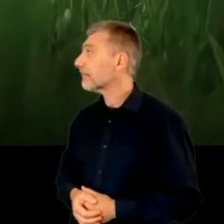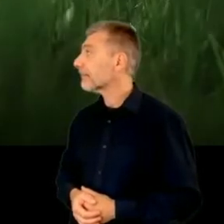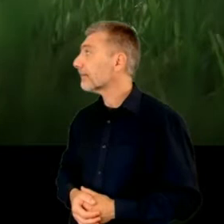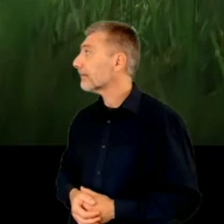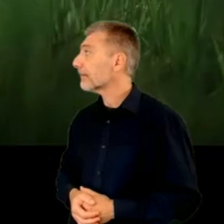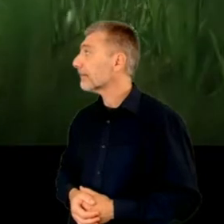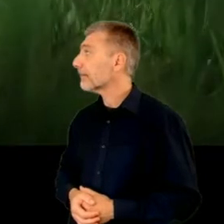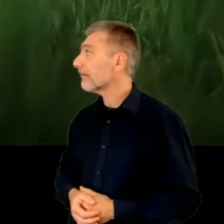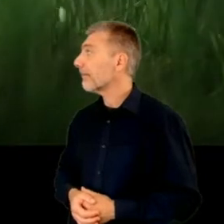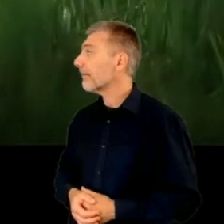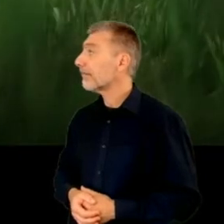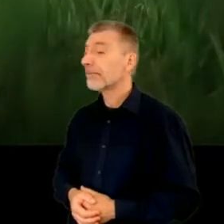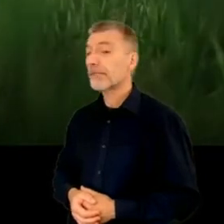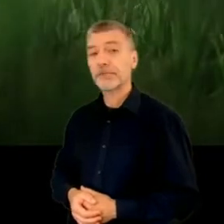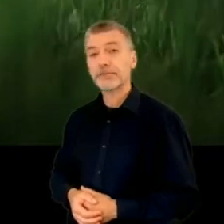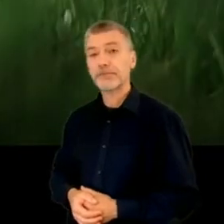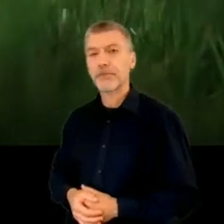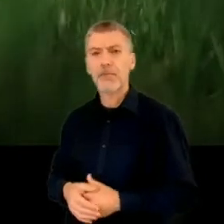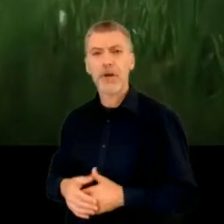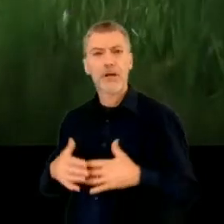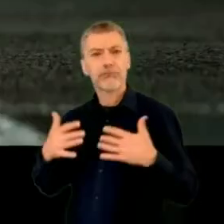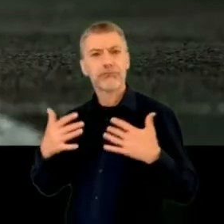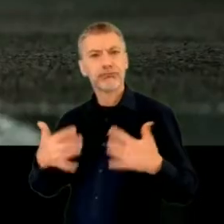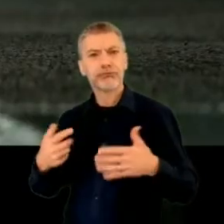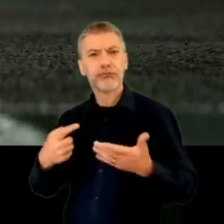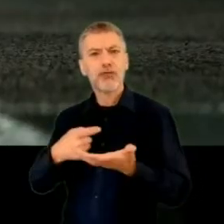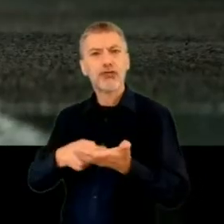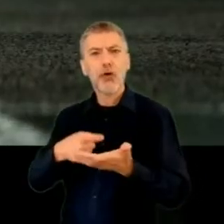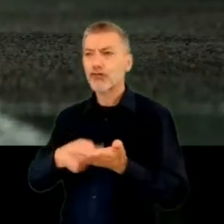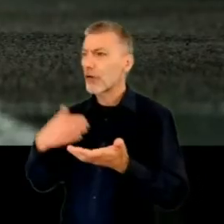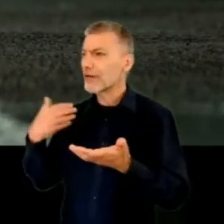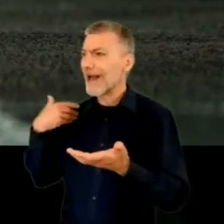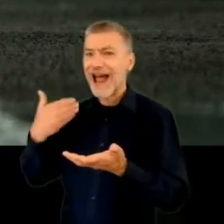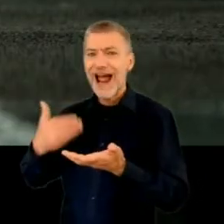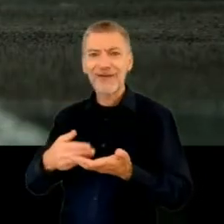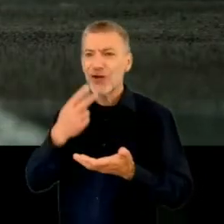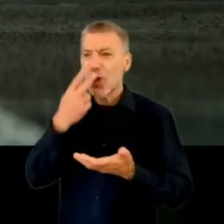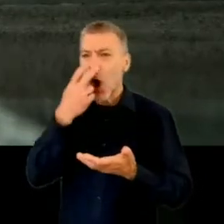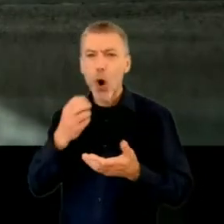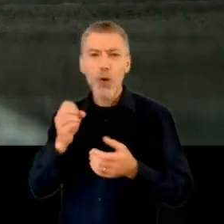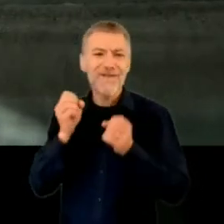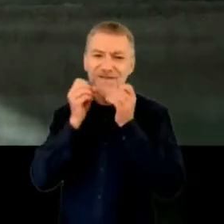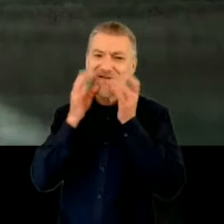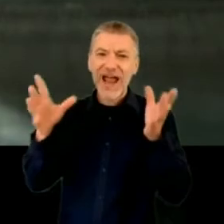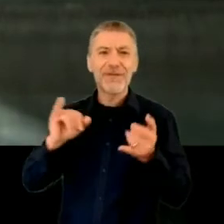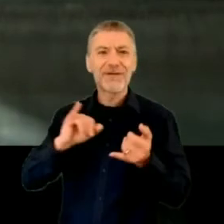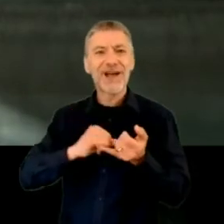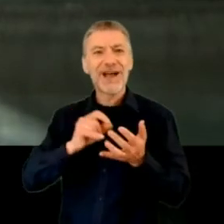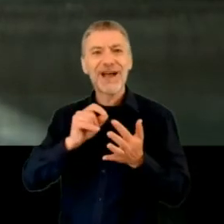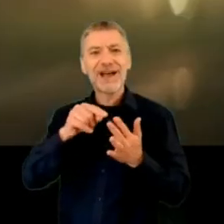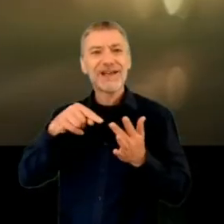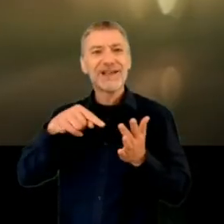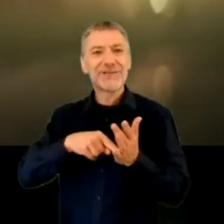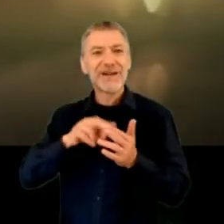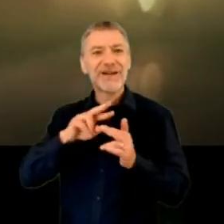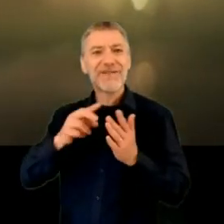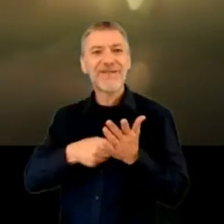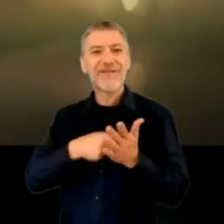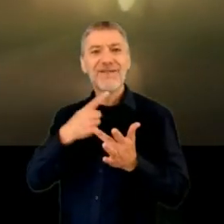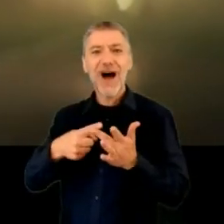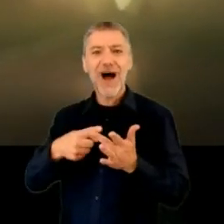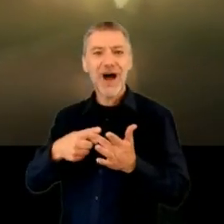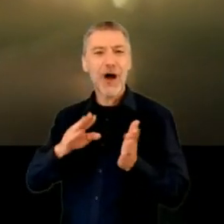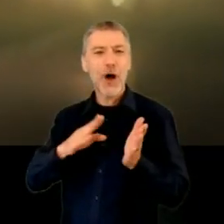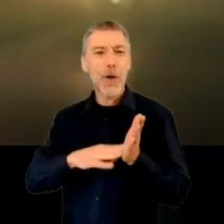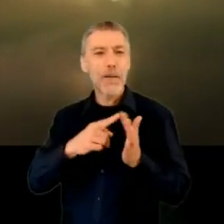So one of the great points of Rolls-Royce in our heritage is the Spitfire, and of course the Merlin and then Griffin engine that went into that aircraft. And that engine owns its